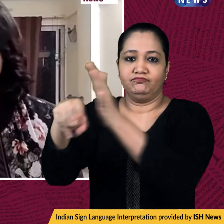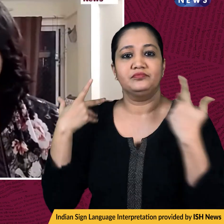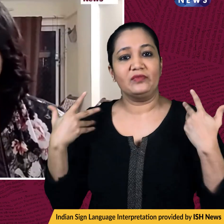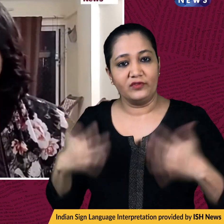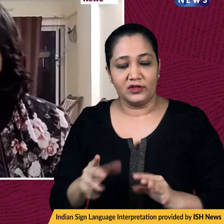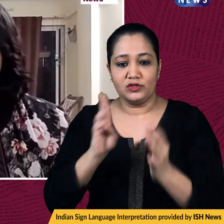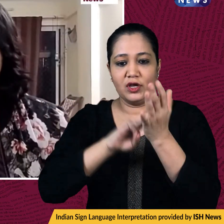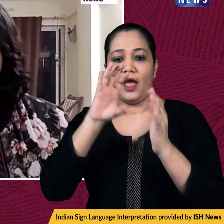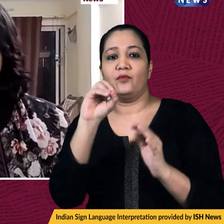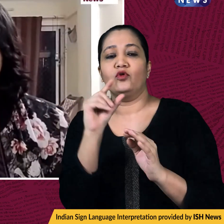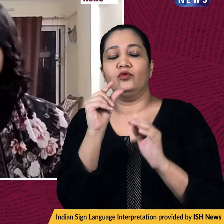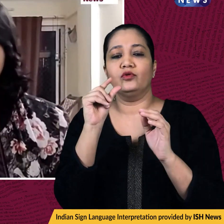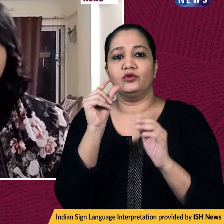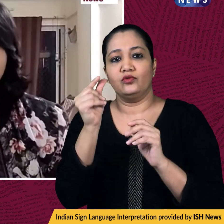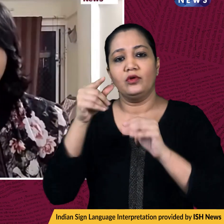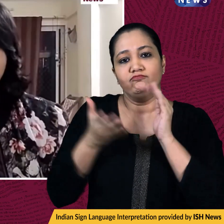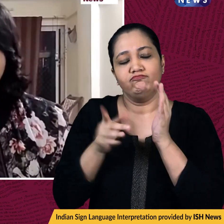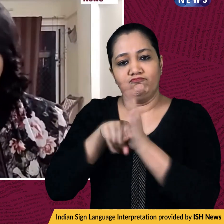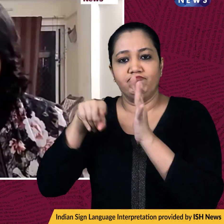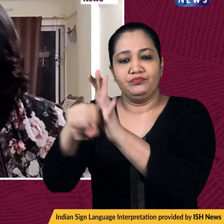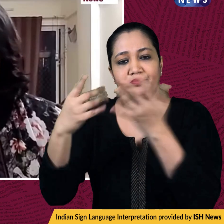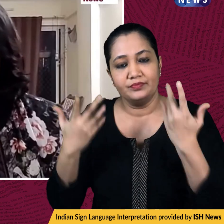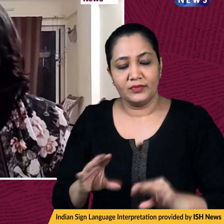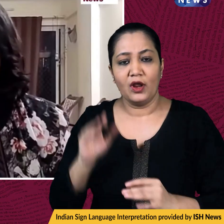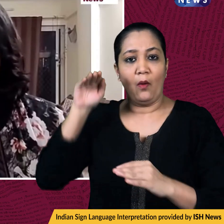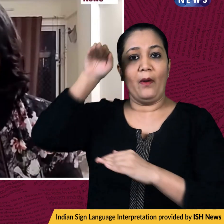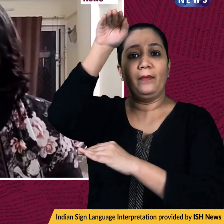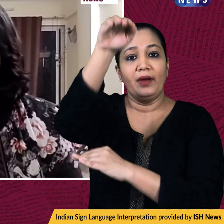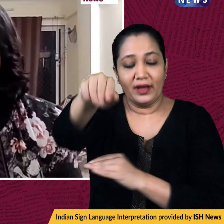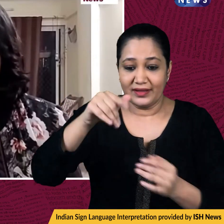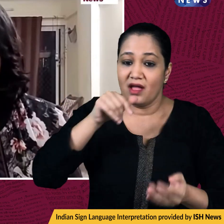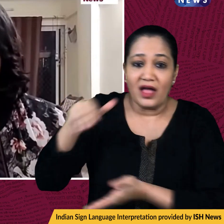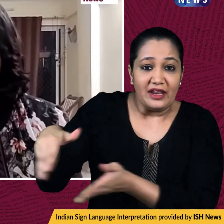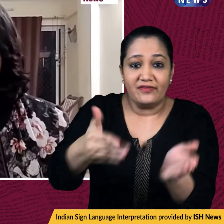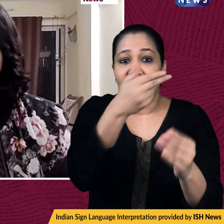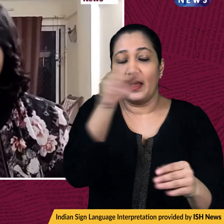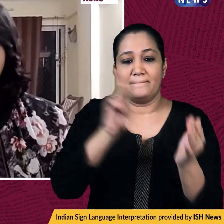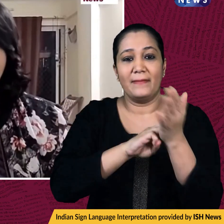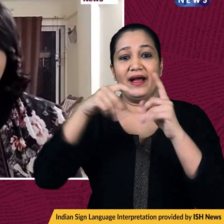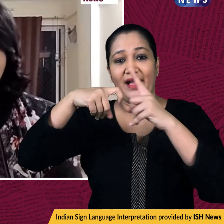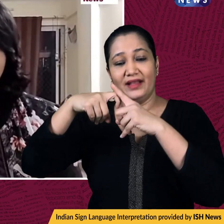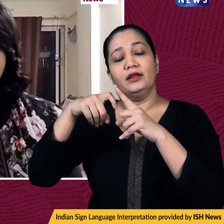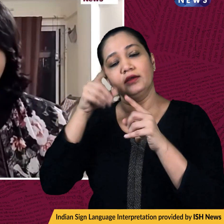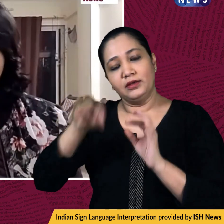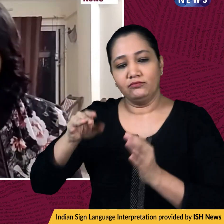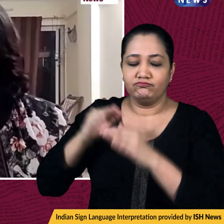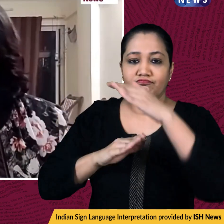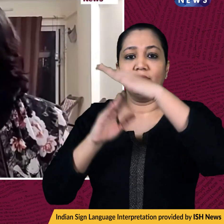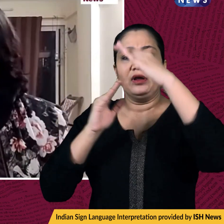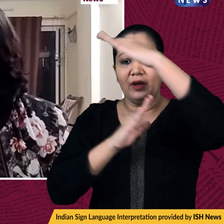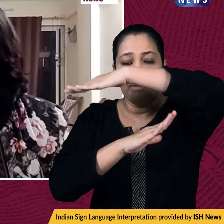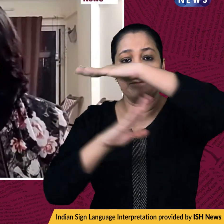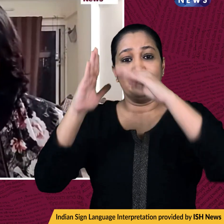if all who believe in equality, self-respect, and social justice unite